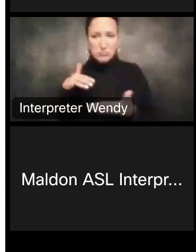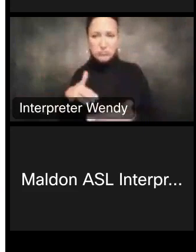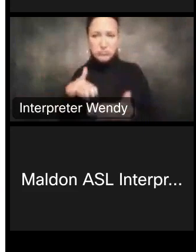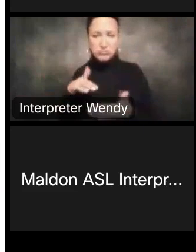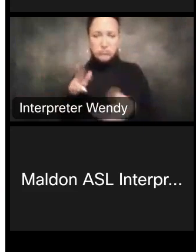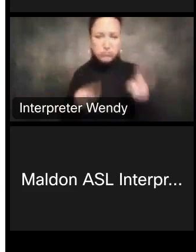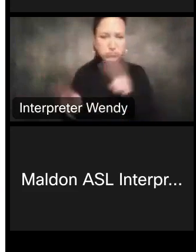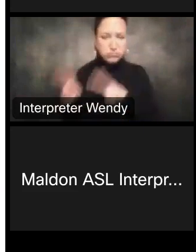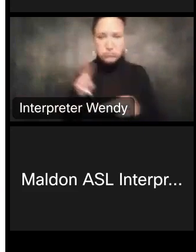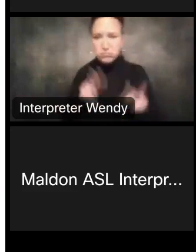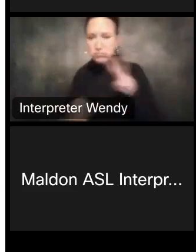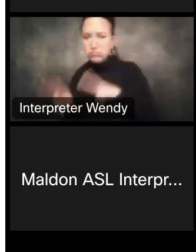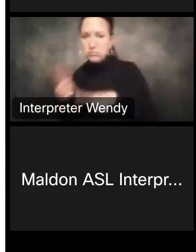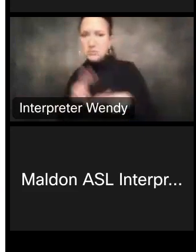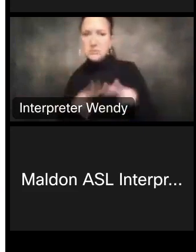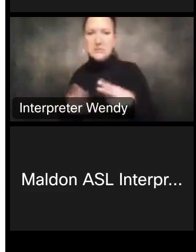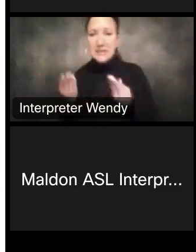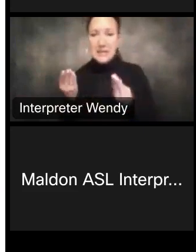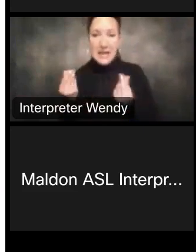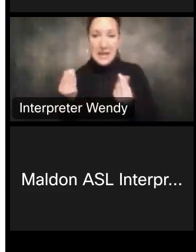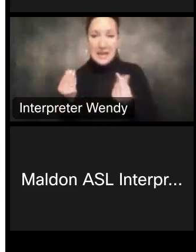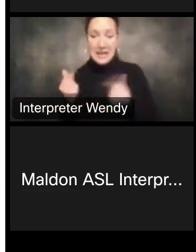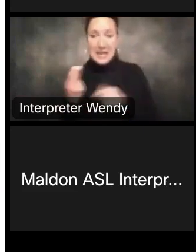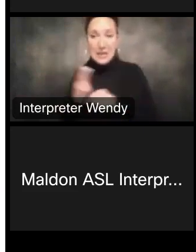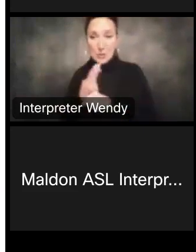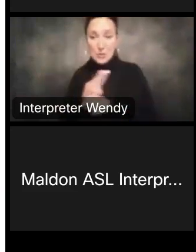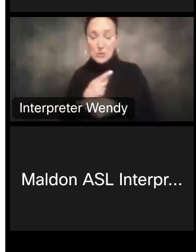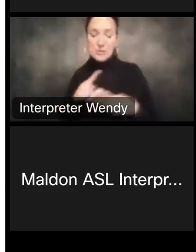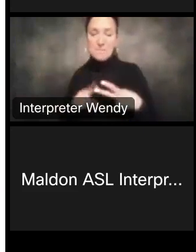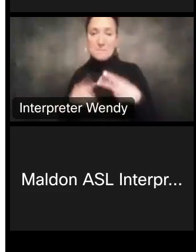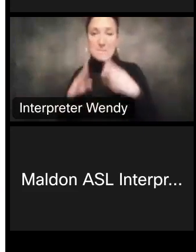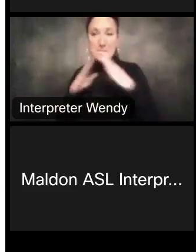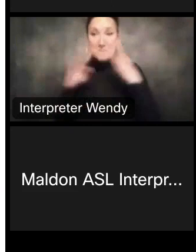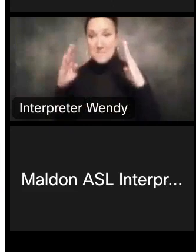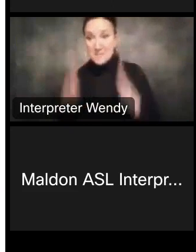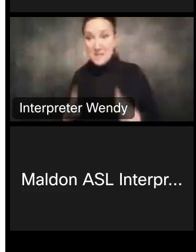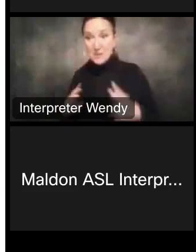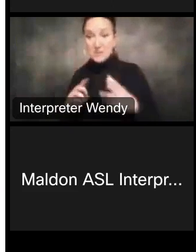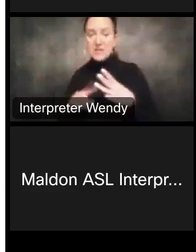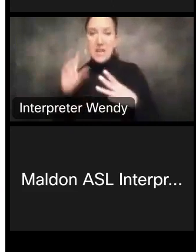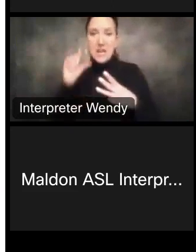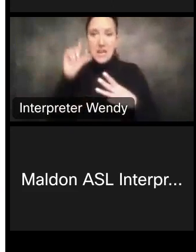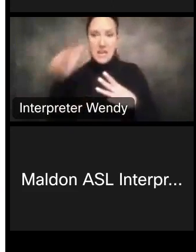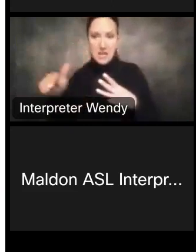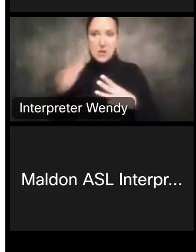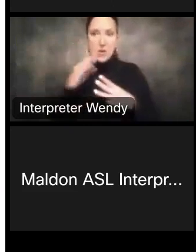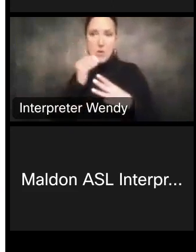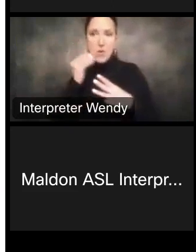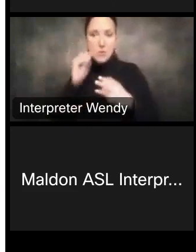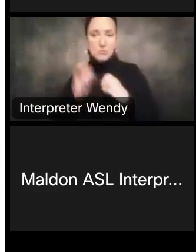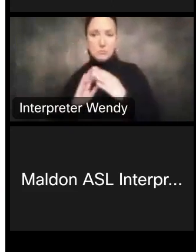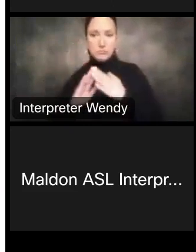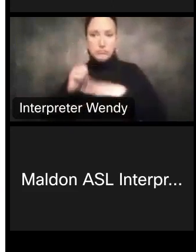at the land use, housing, future residents, etc.